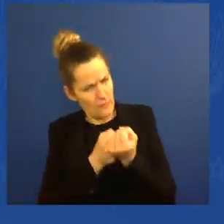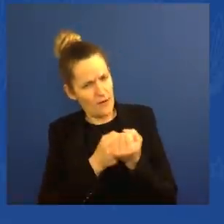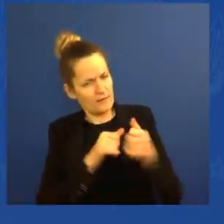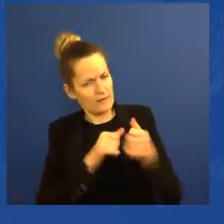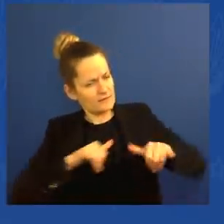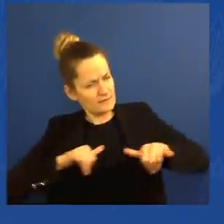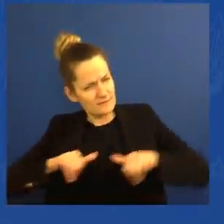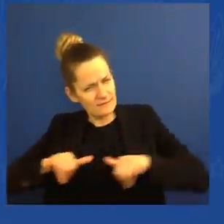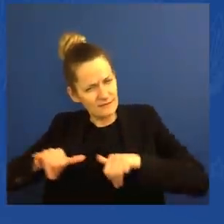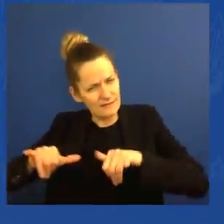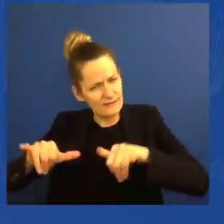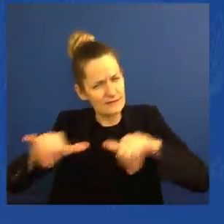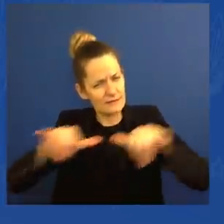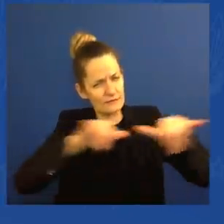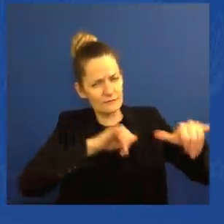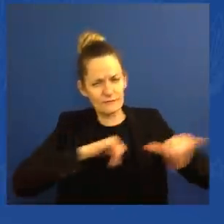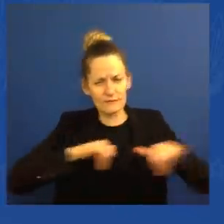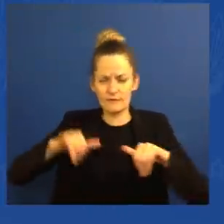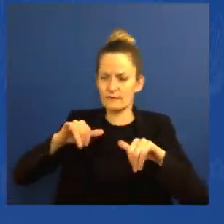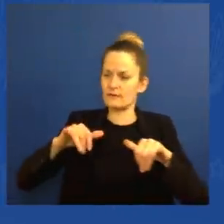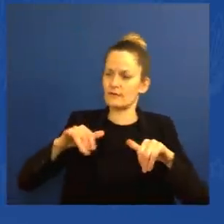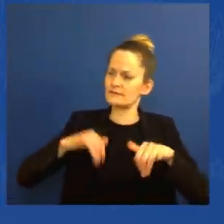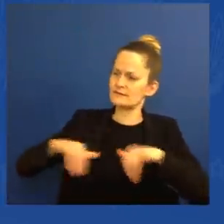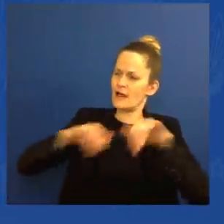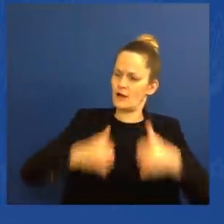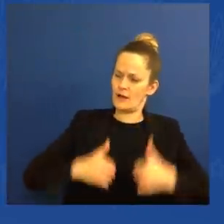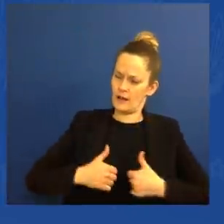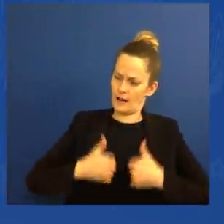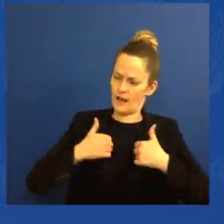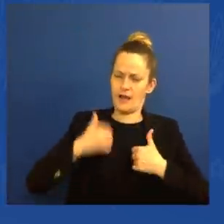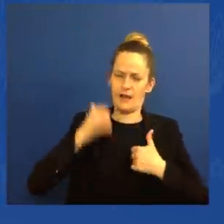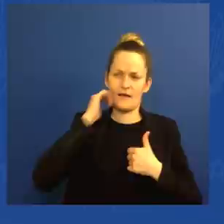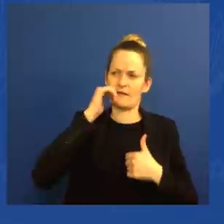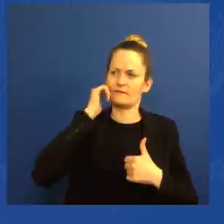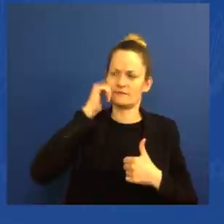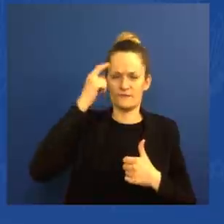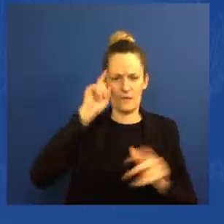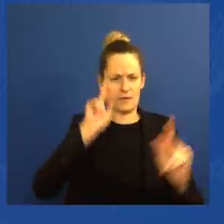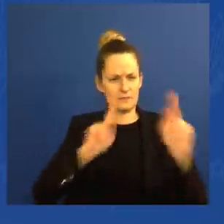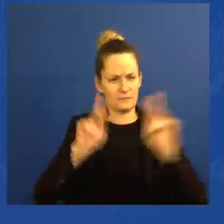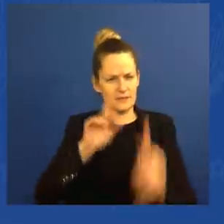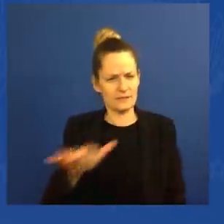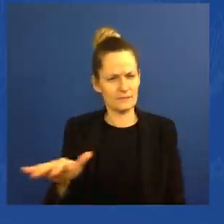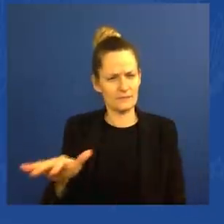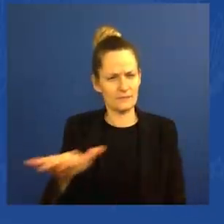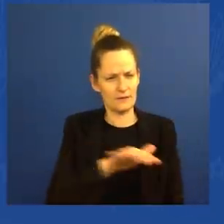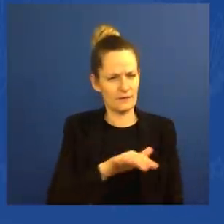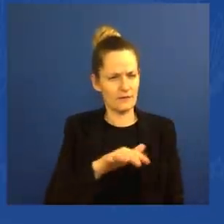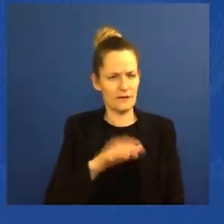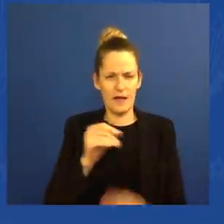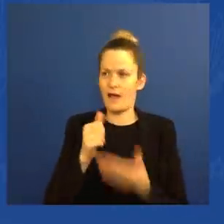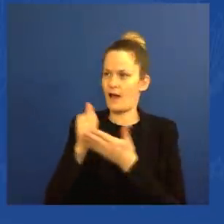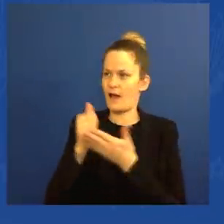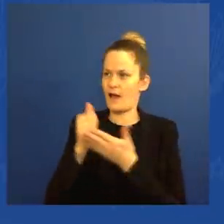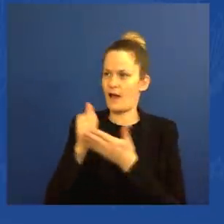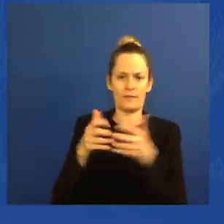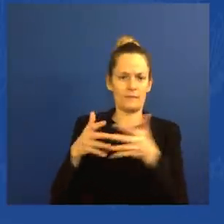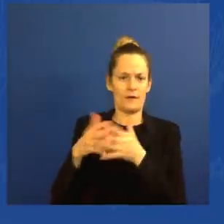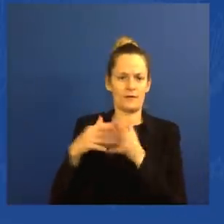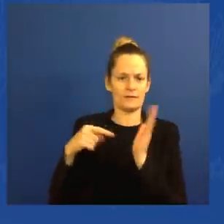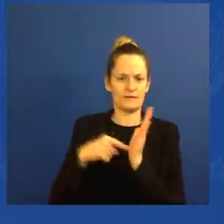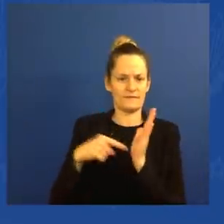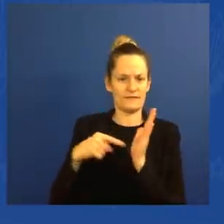remind everybody, I actually last year cut the budget $360 billion cutting the budget.